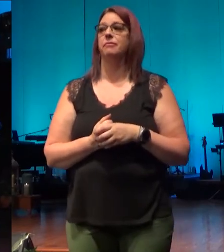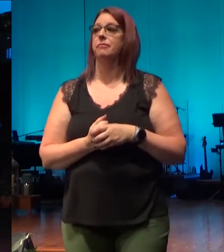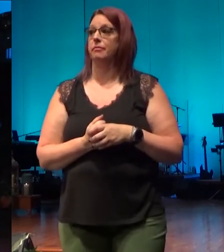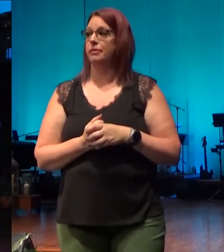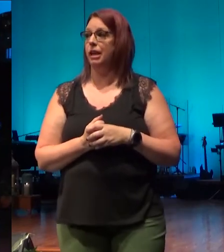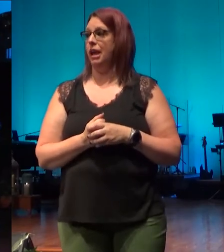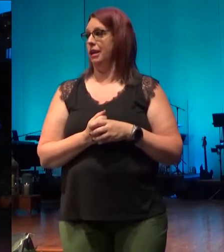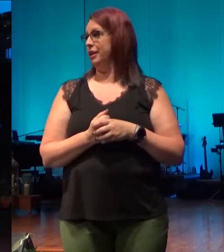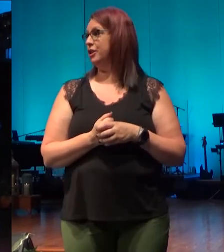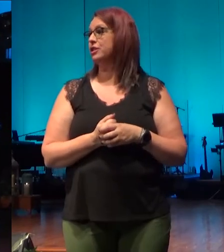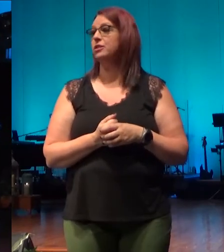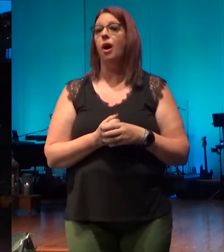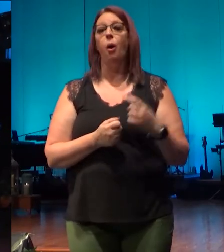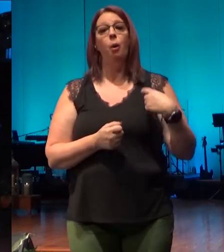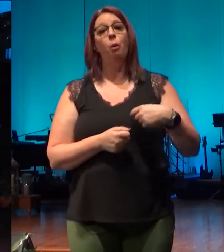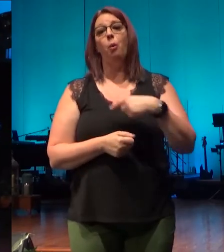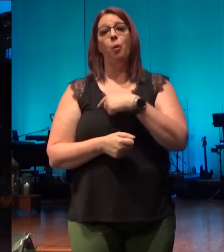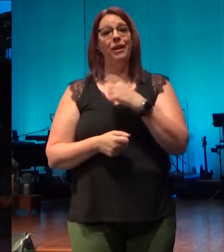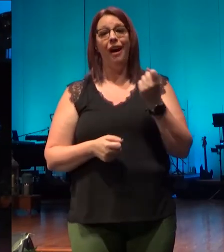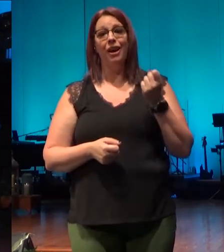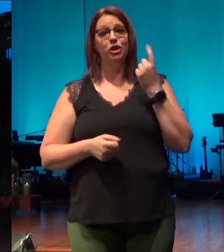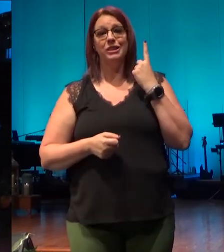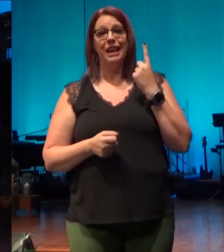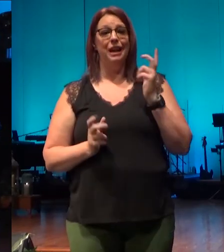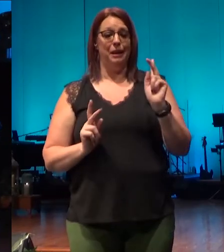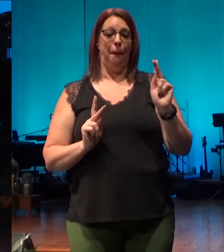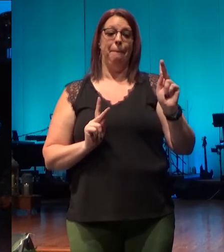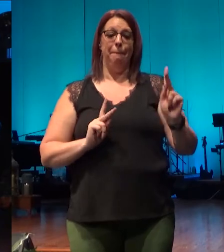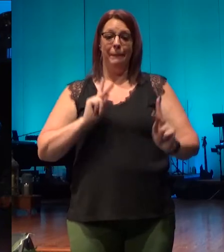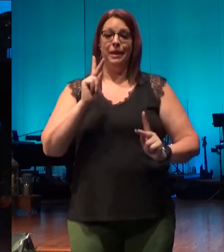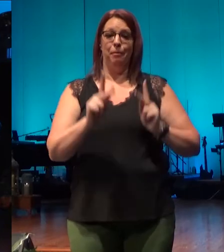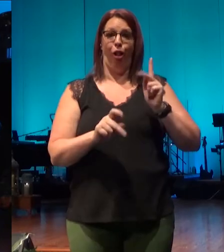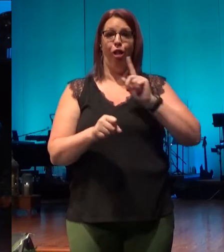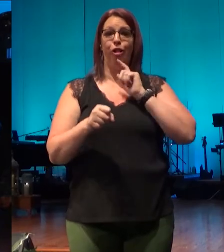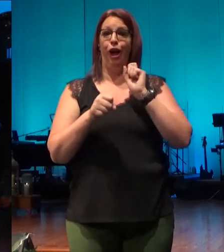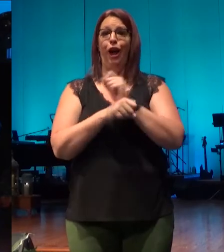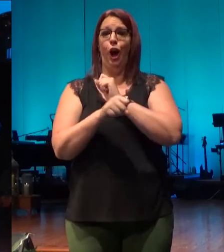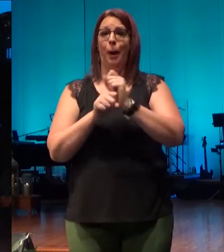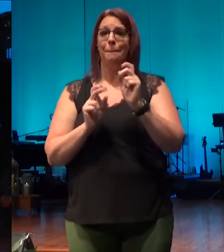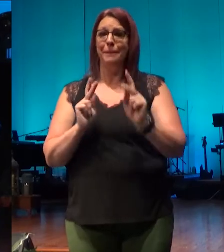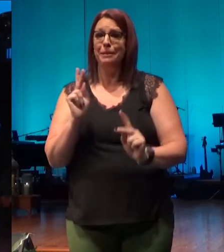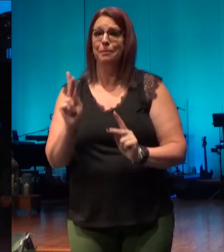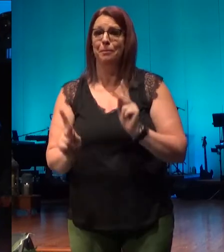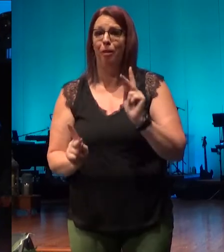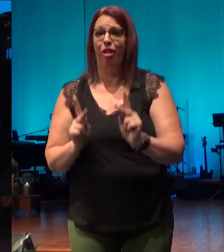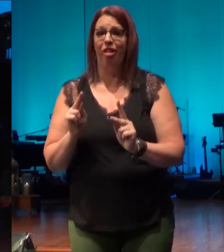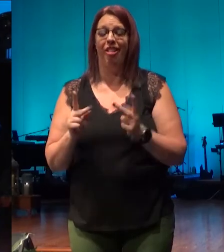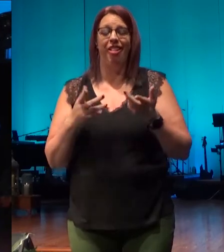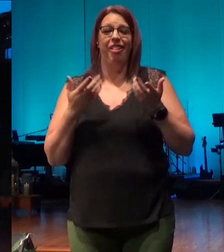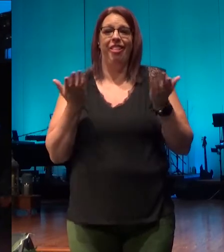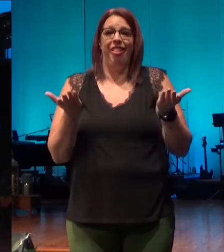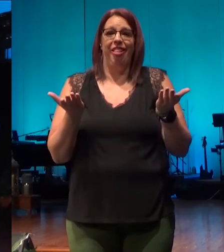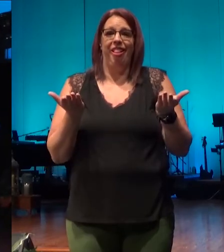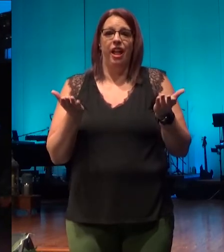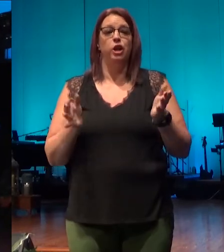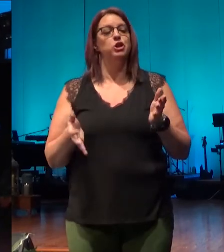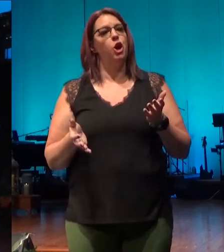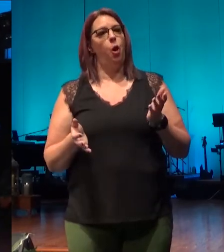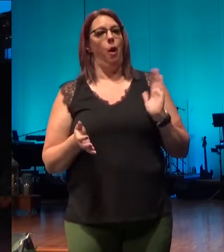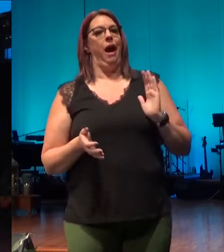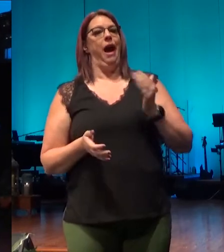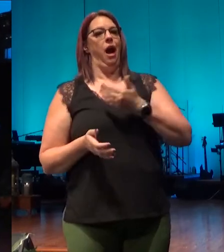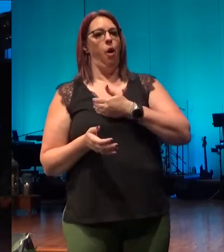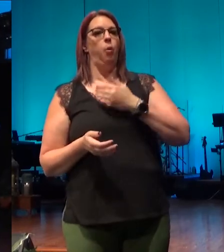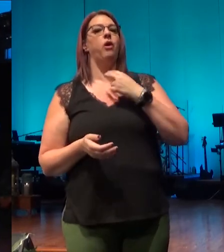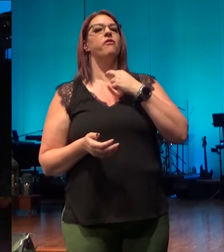We get to understand that people are people. And through their unhealed past, sometimes the other voices we hear